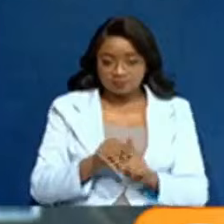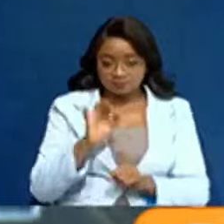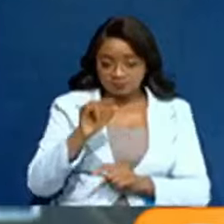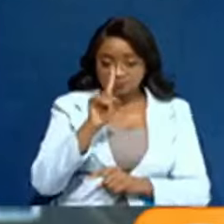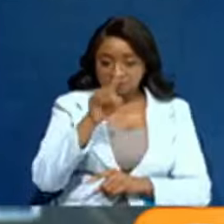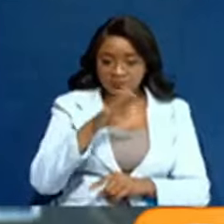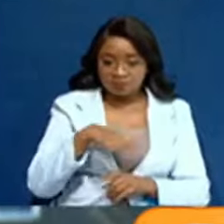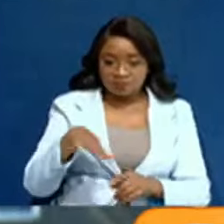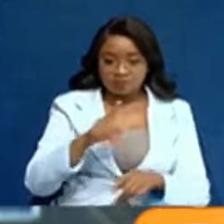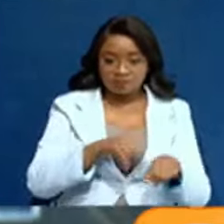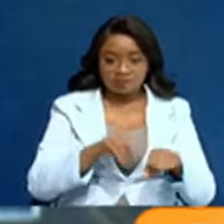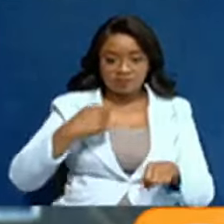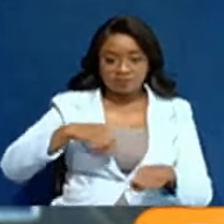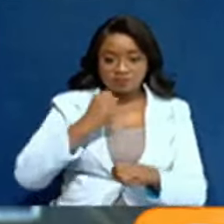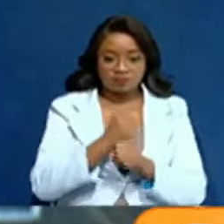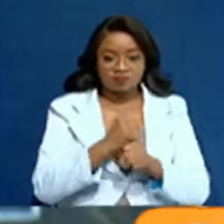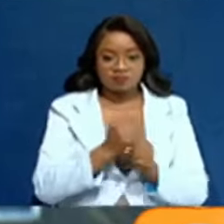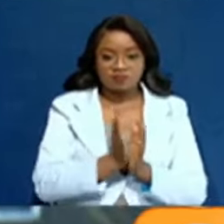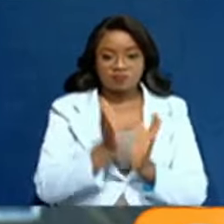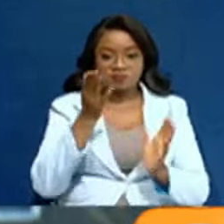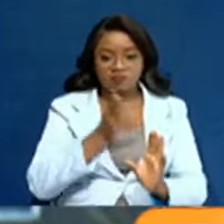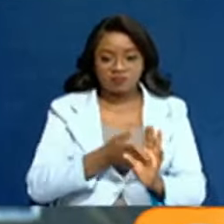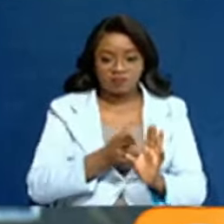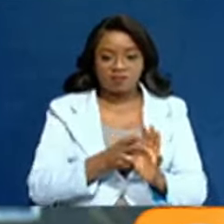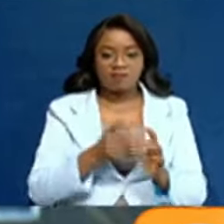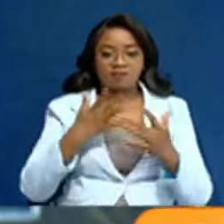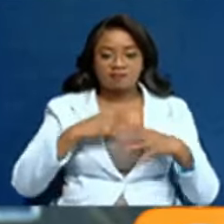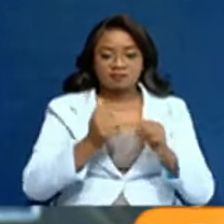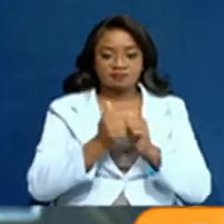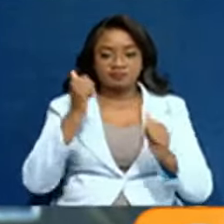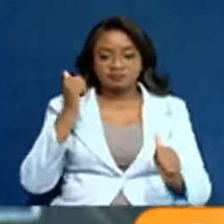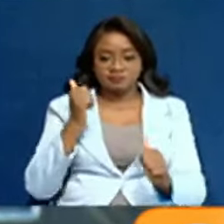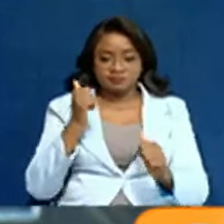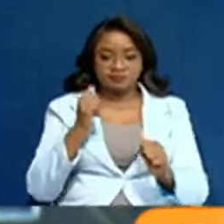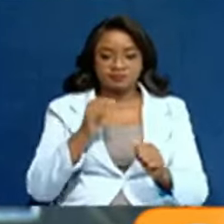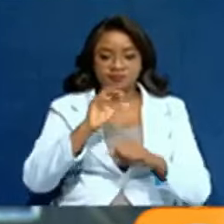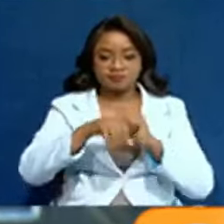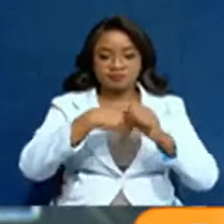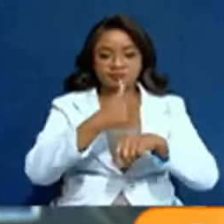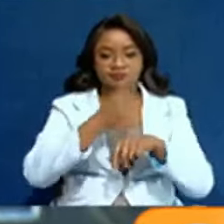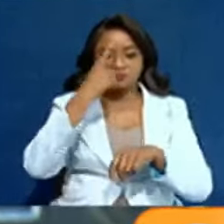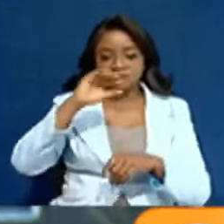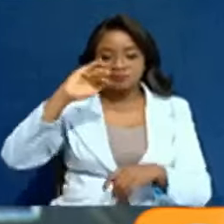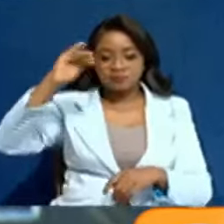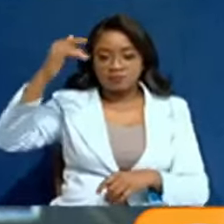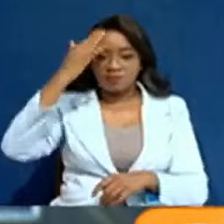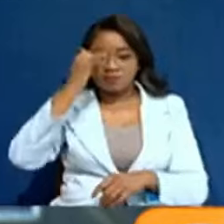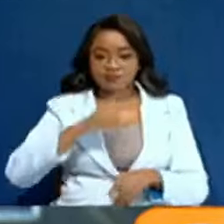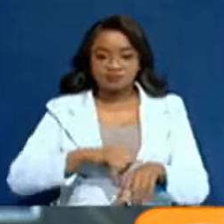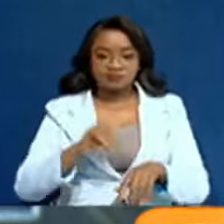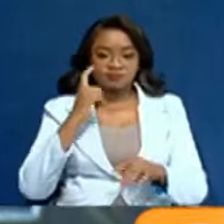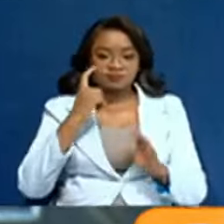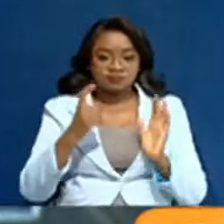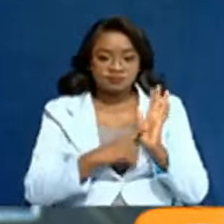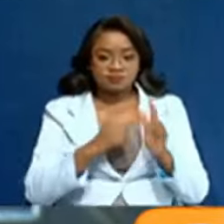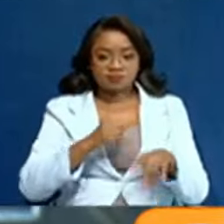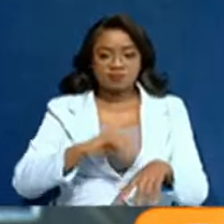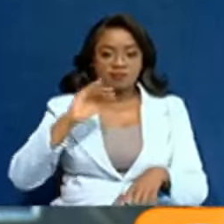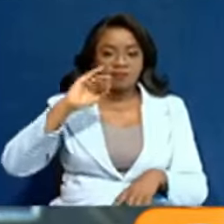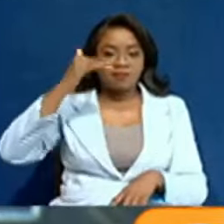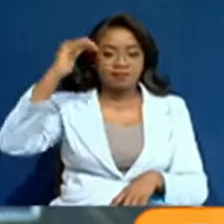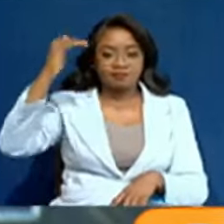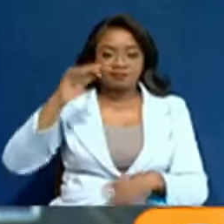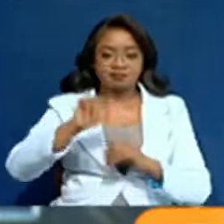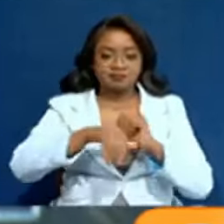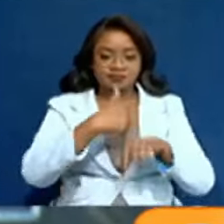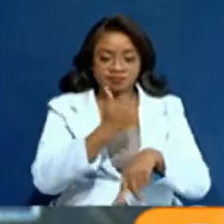do public participation, people resist the establishment of cities because they realize that once a city is established, the rates and tariffs might go